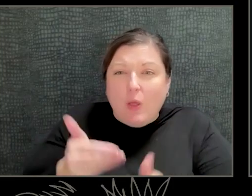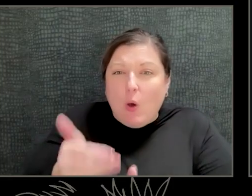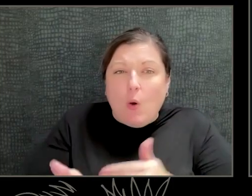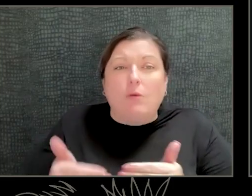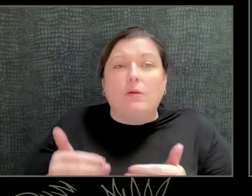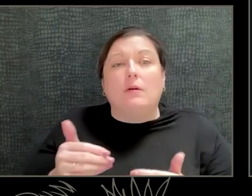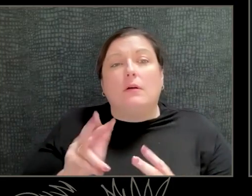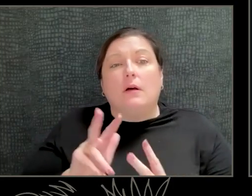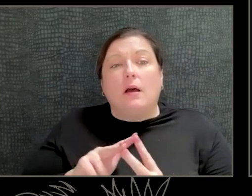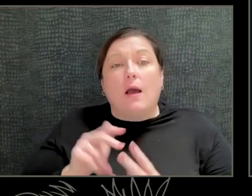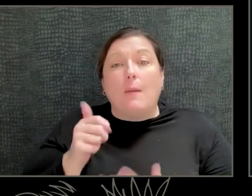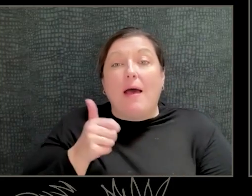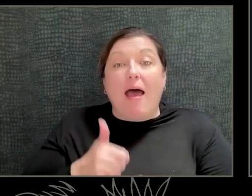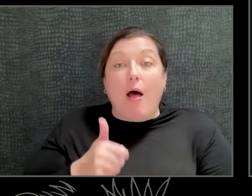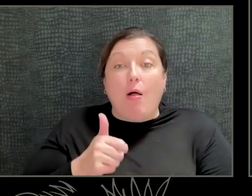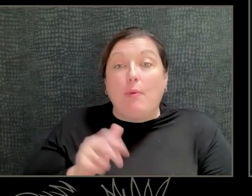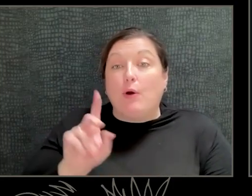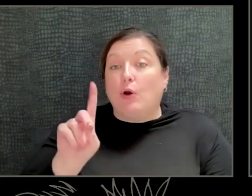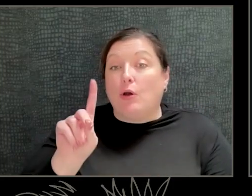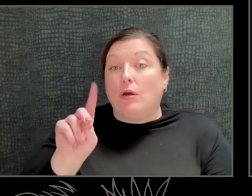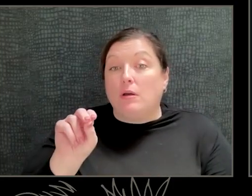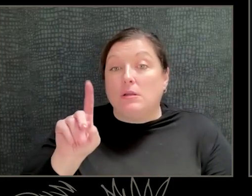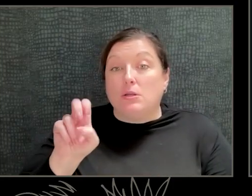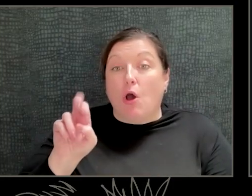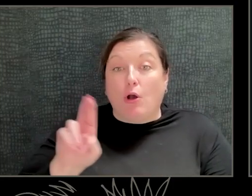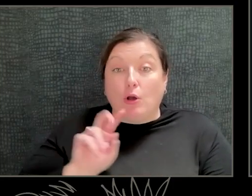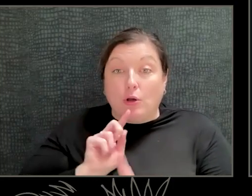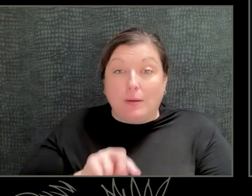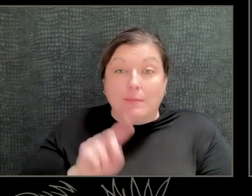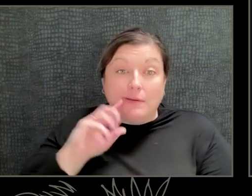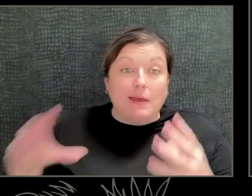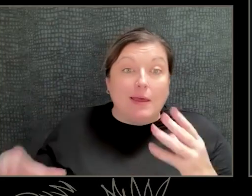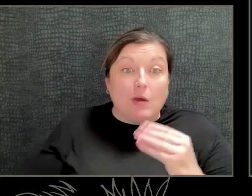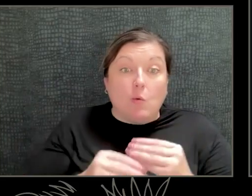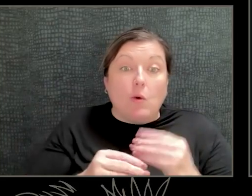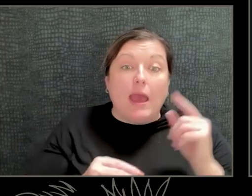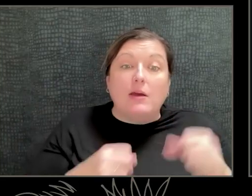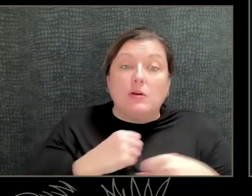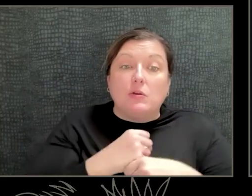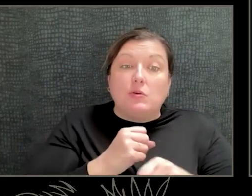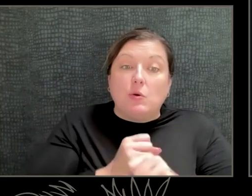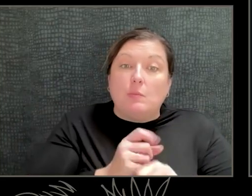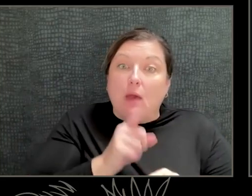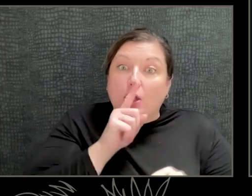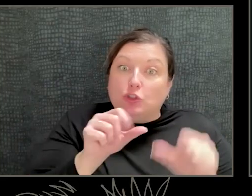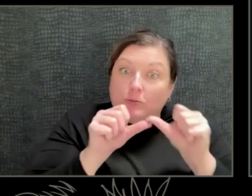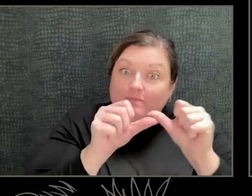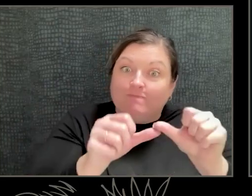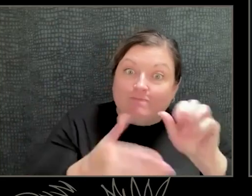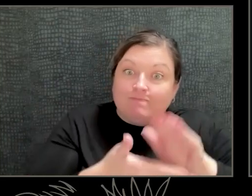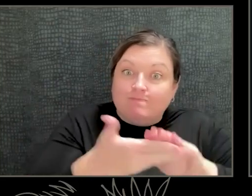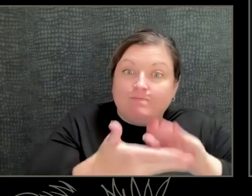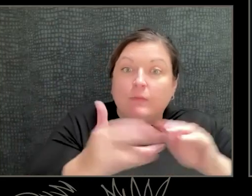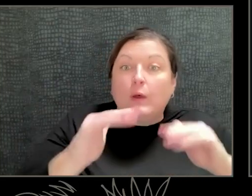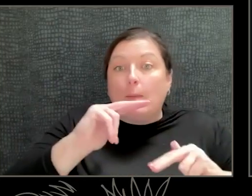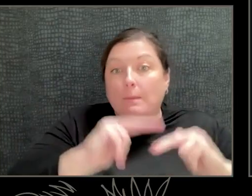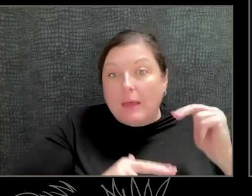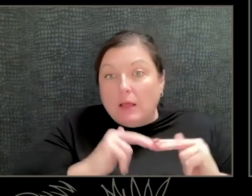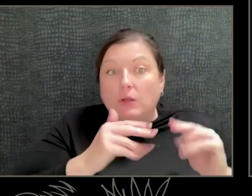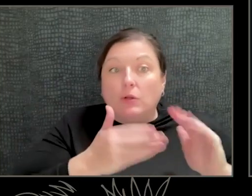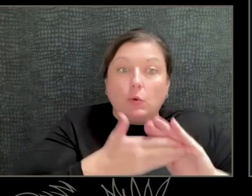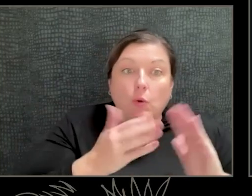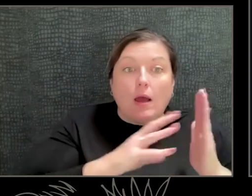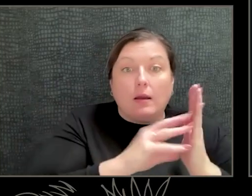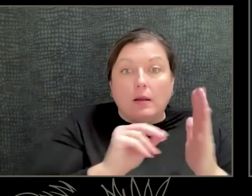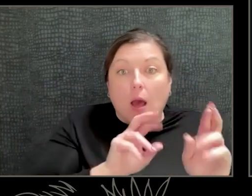Docker commands that we just add for like the sake of brevity that will build our container, run our container, copy reports from